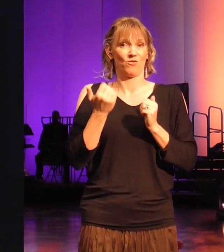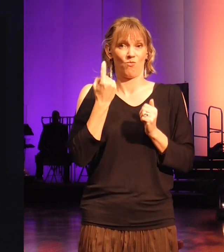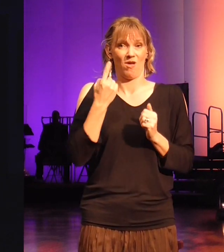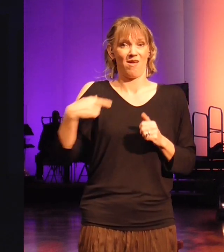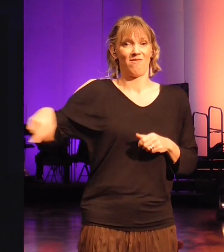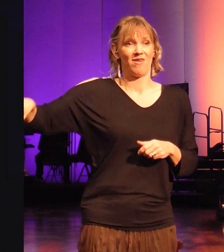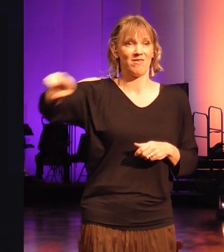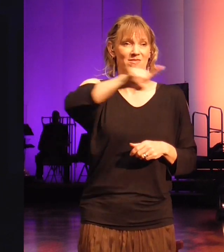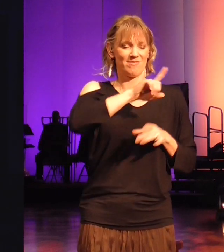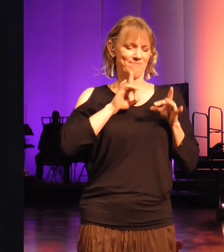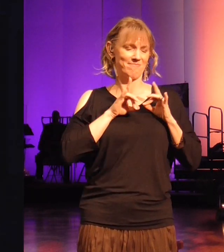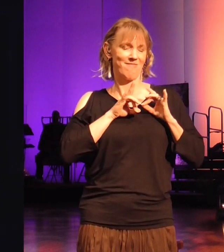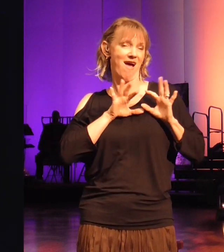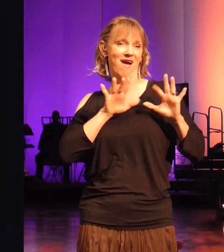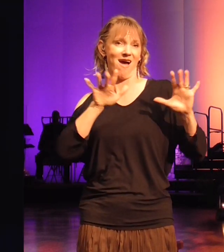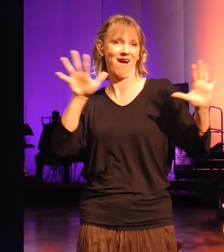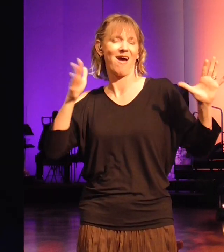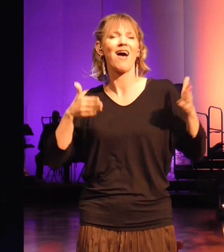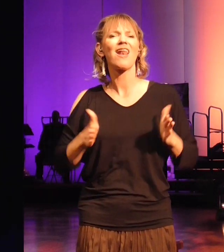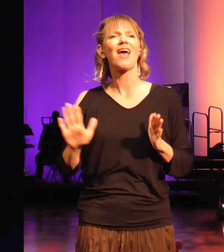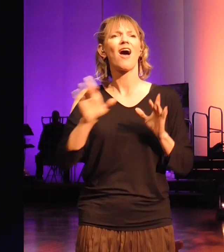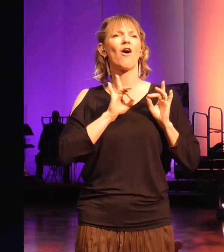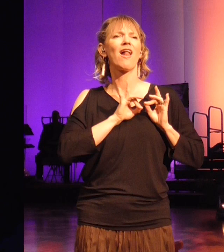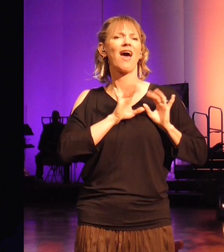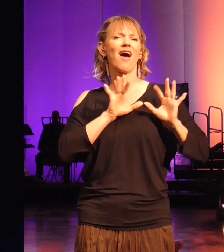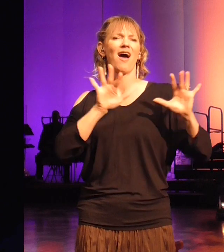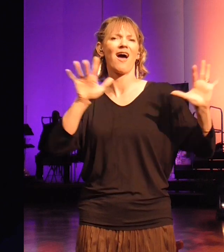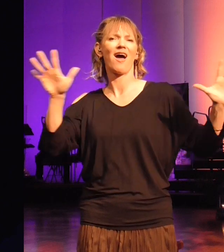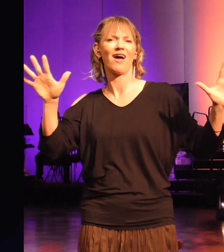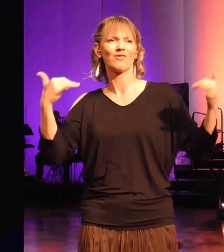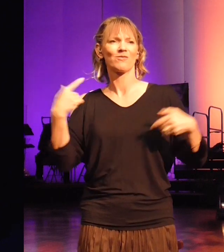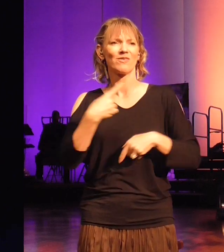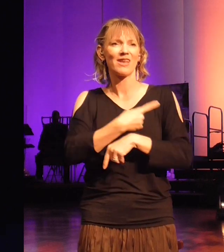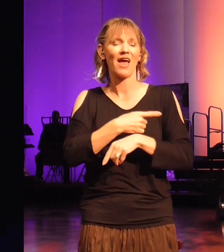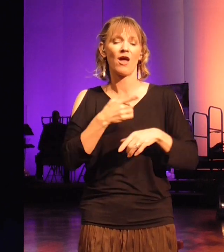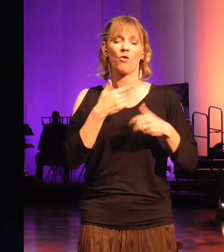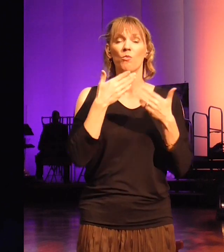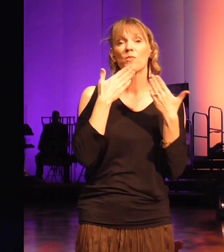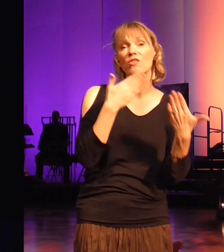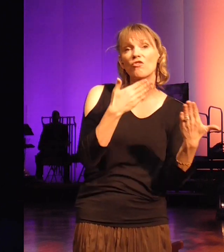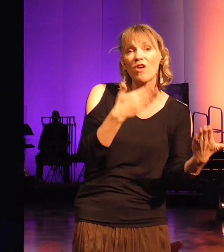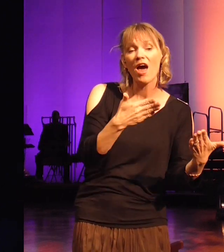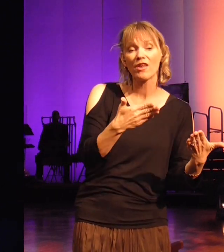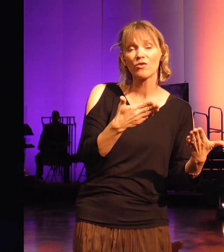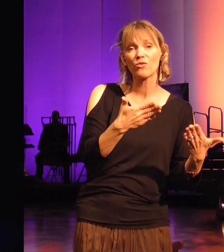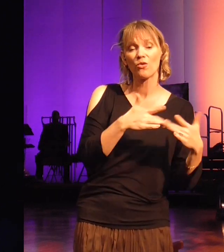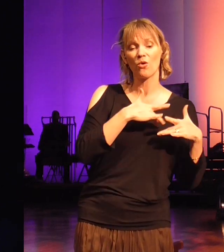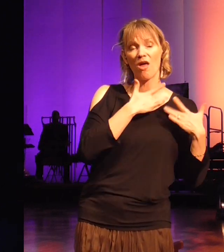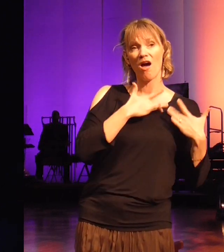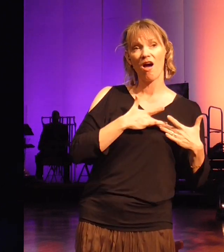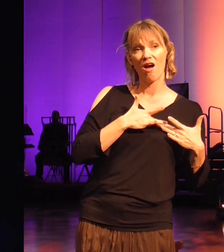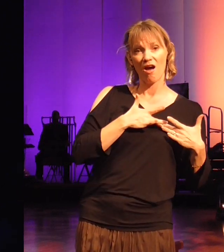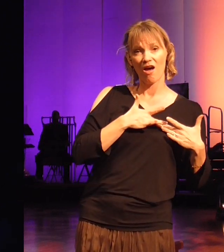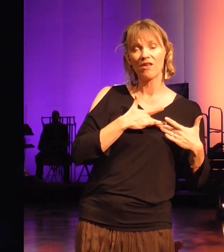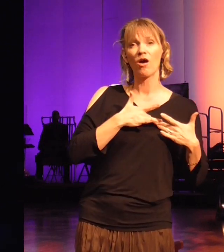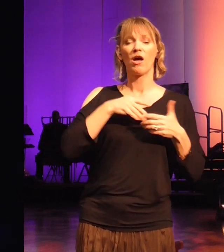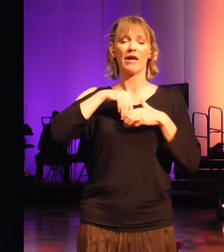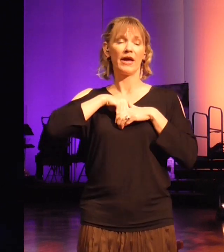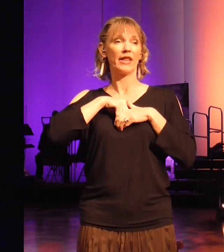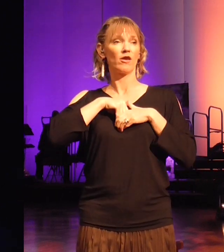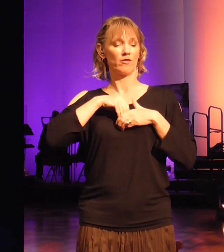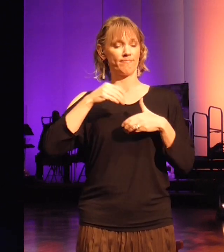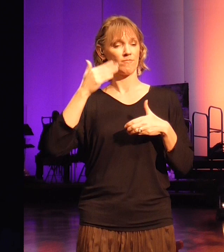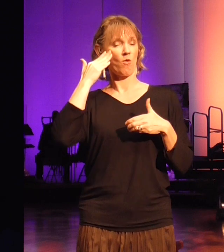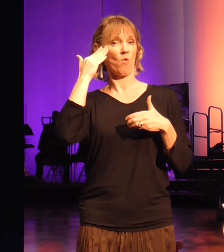So allow your light to shine this day with gratitude in our hearts, with the inner sense of knowing.